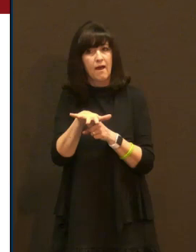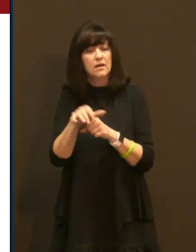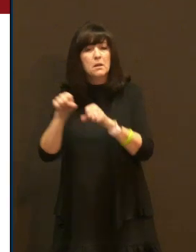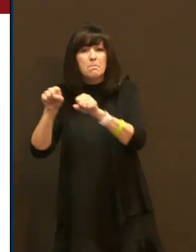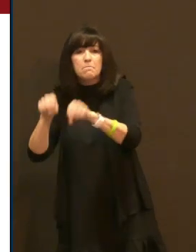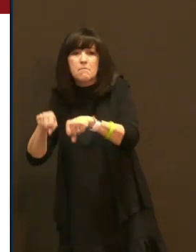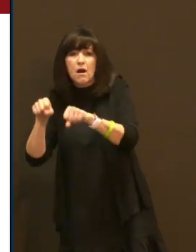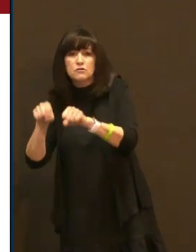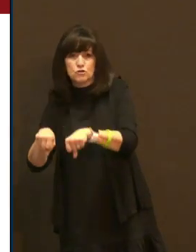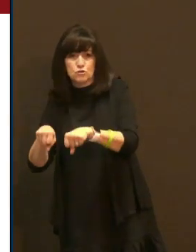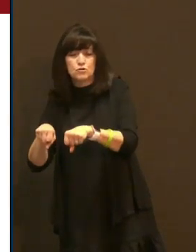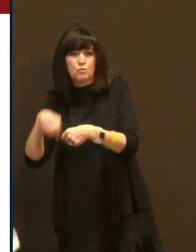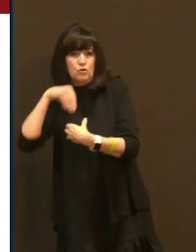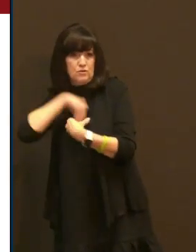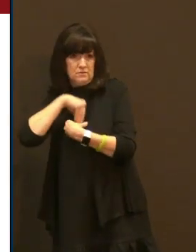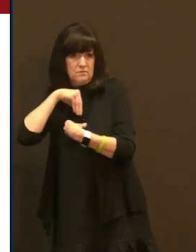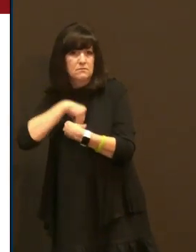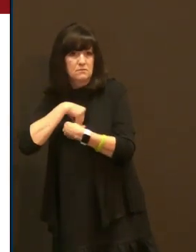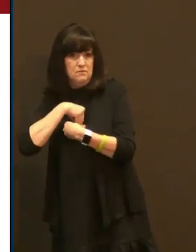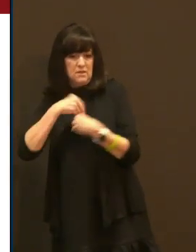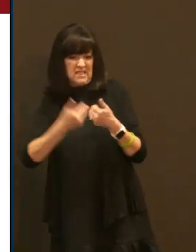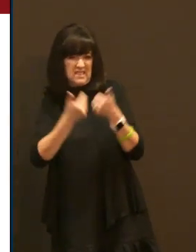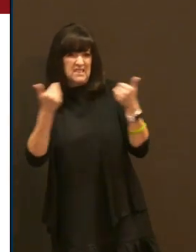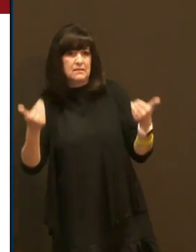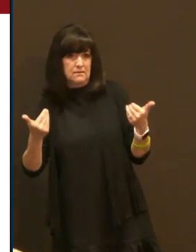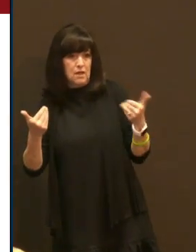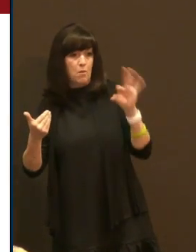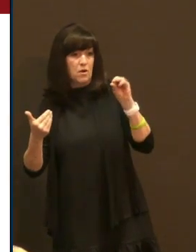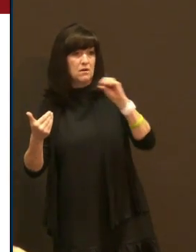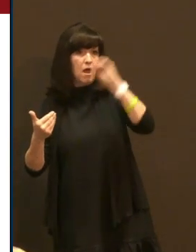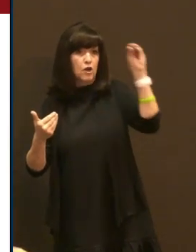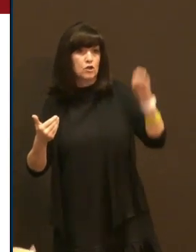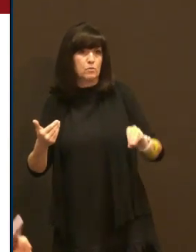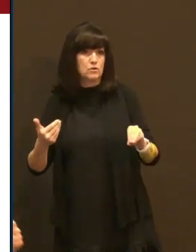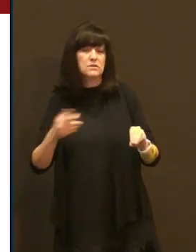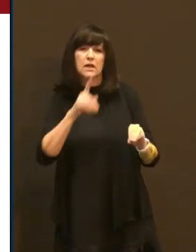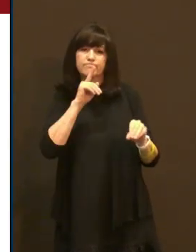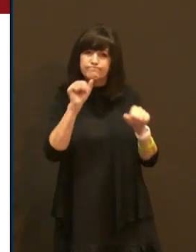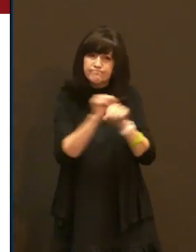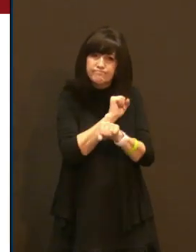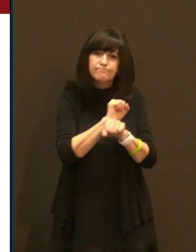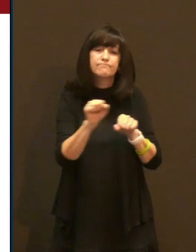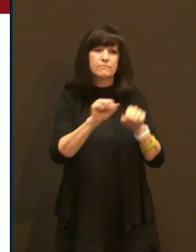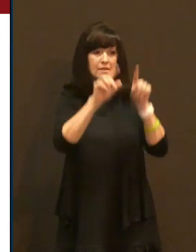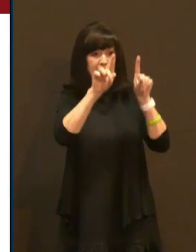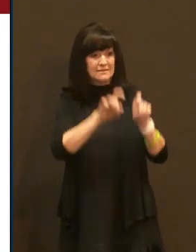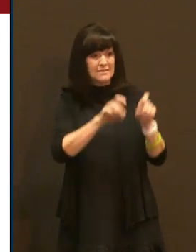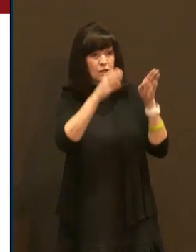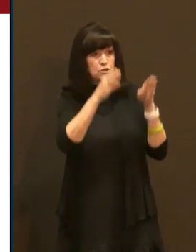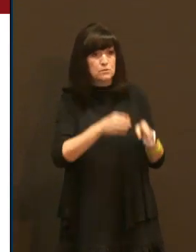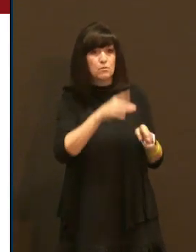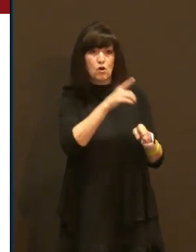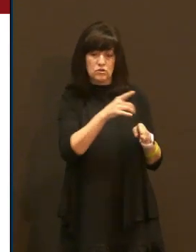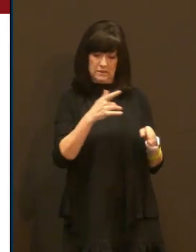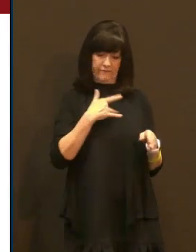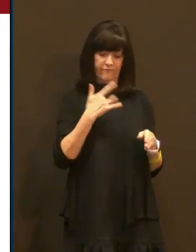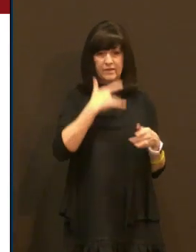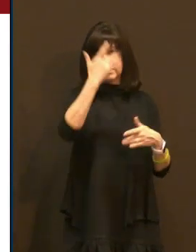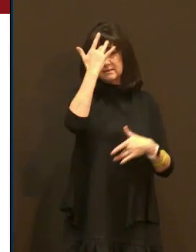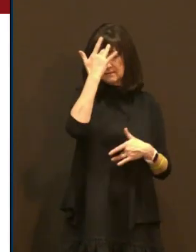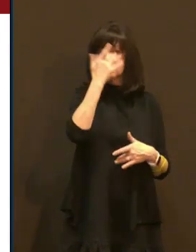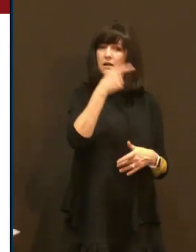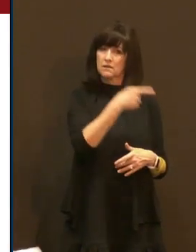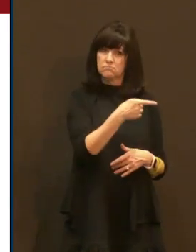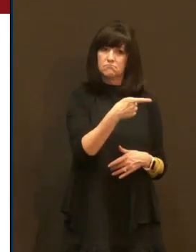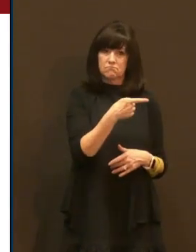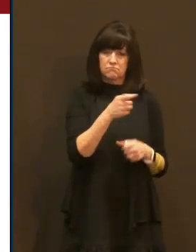antibody tests, meaning that they have a positive IgM. And what we've talked about before is